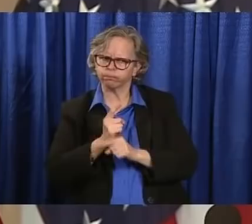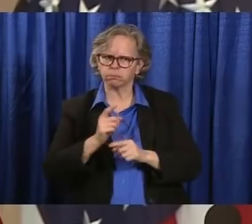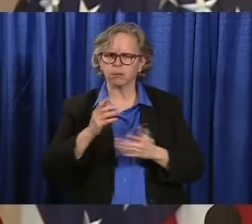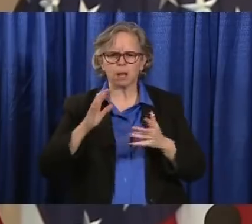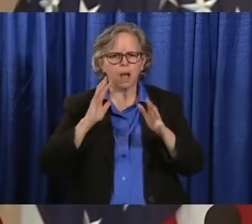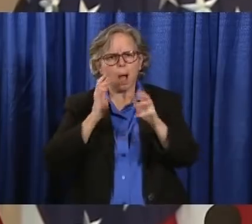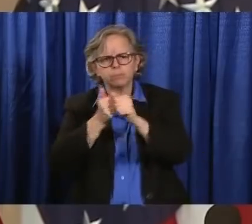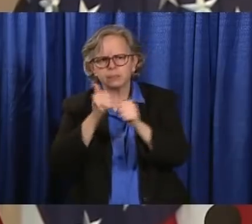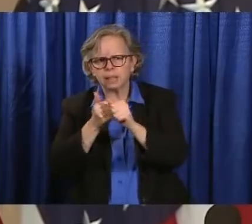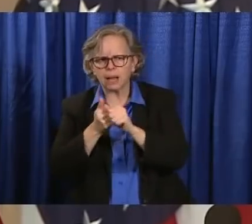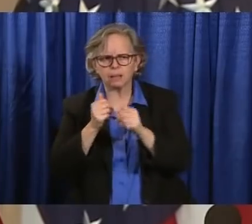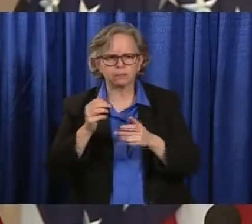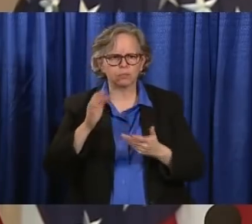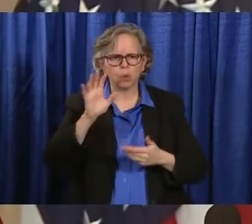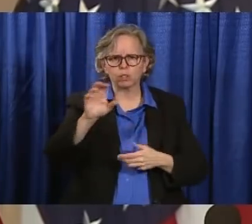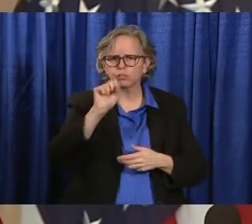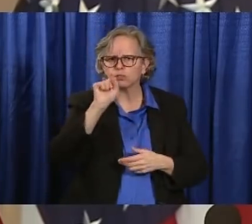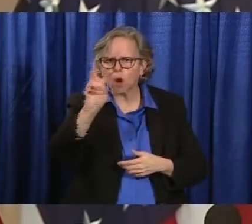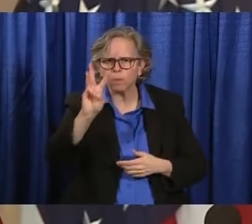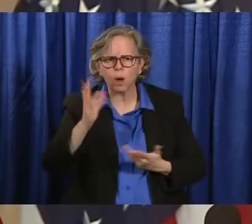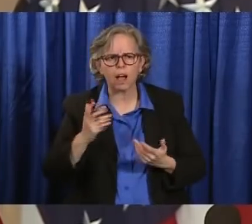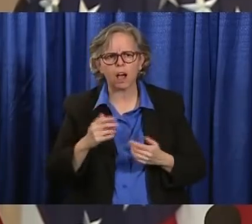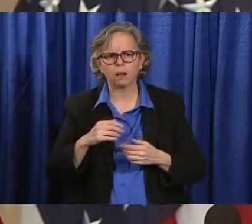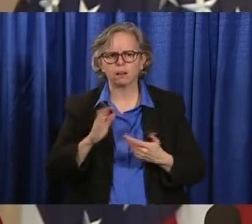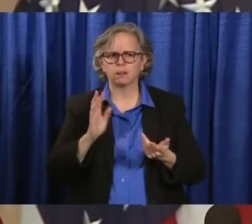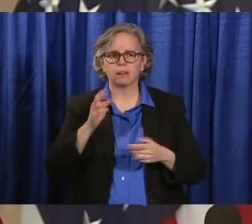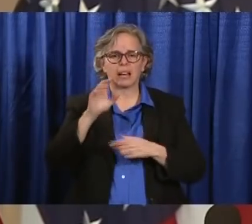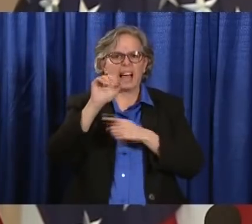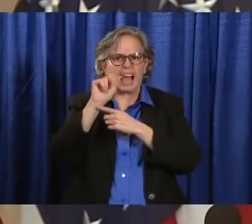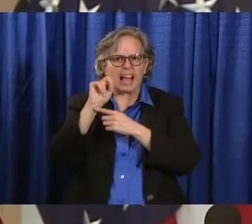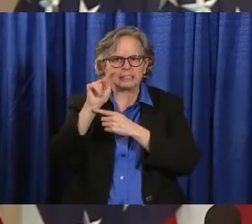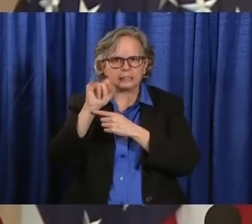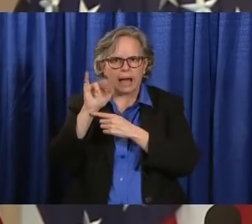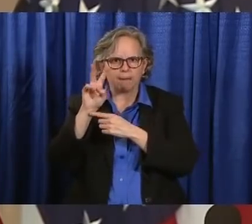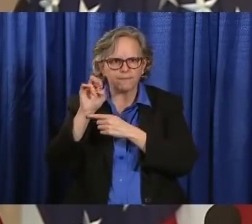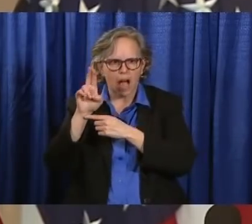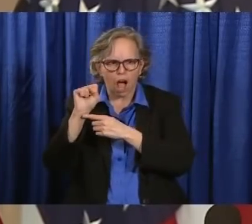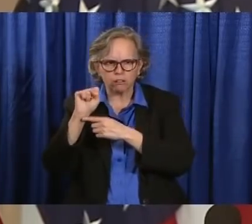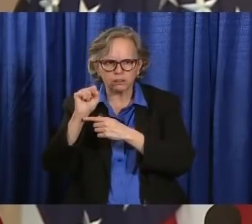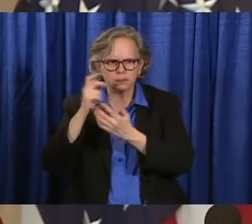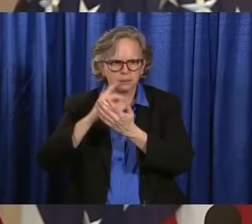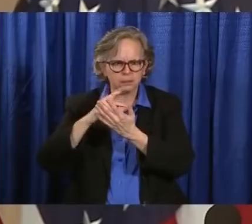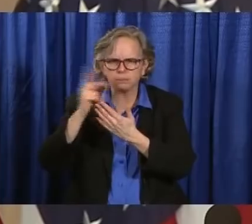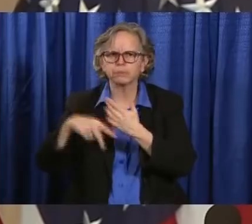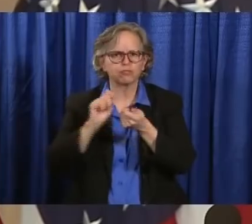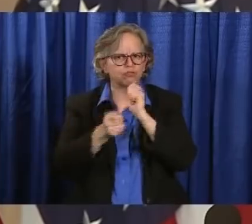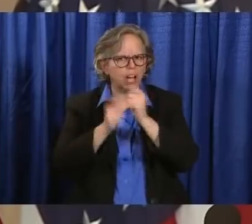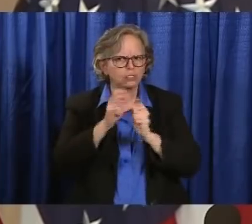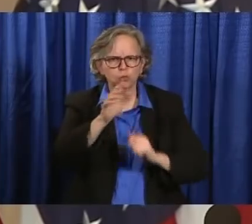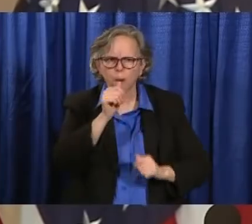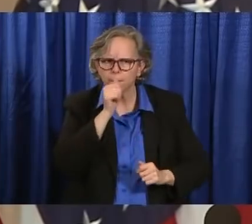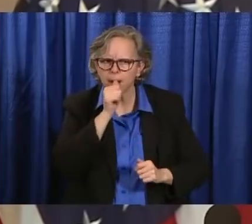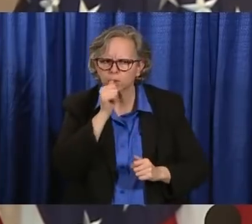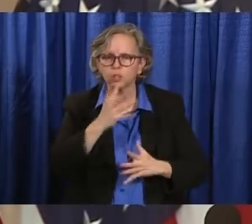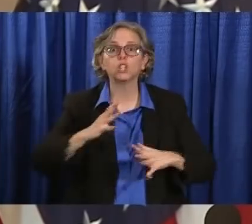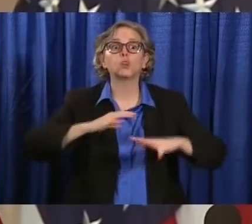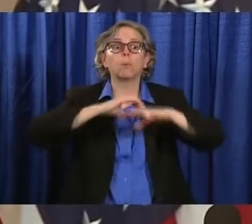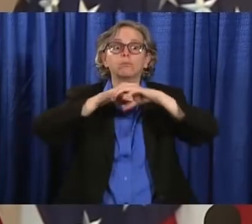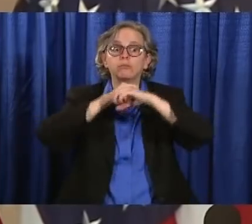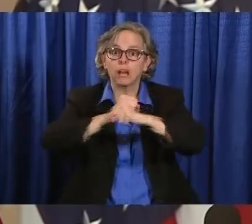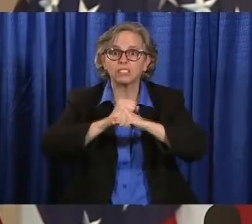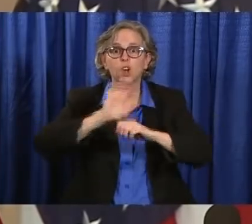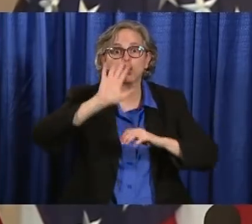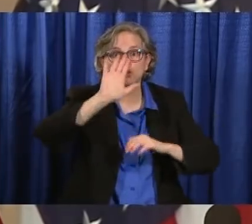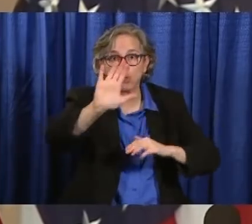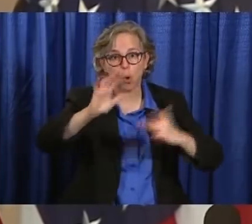softwares. Every node that we protect helps us protect that network, and protecting that network certainly protects